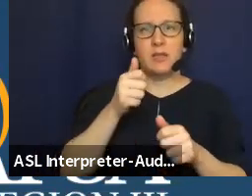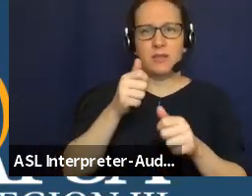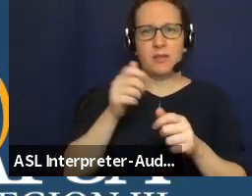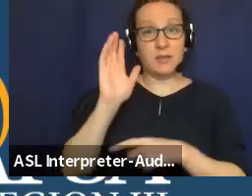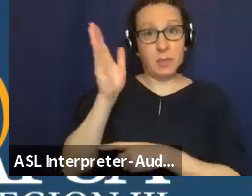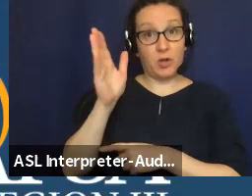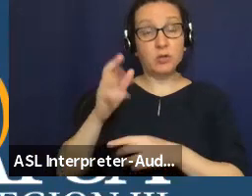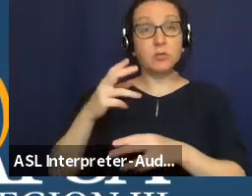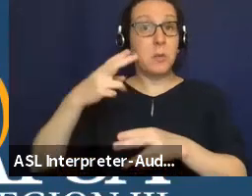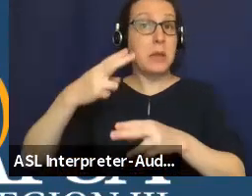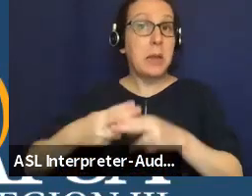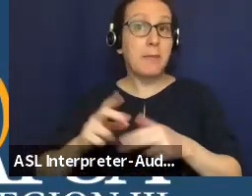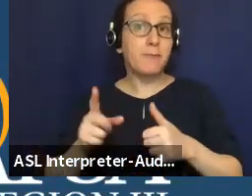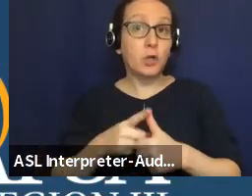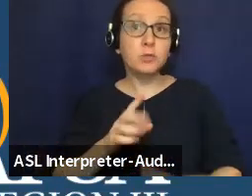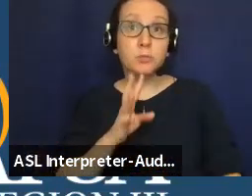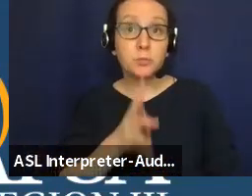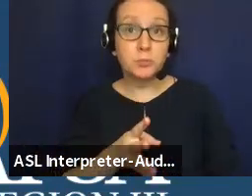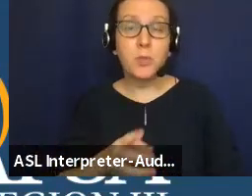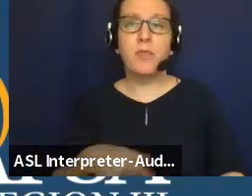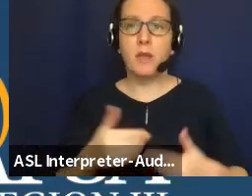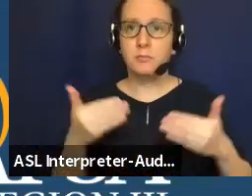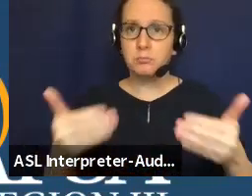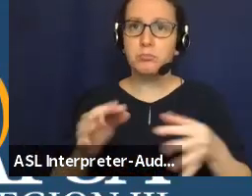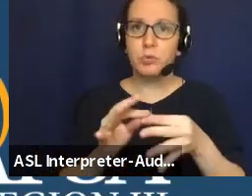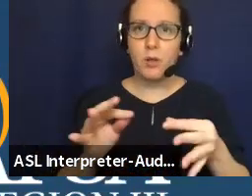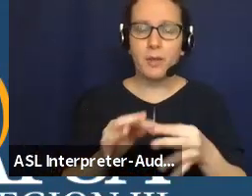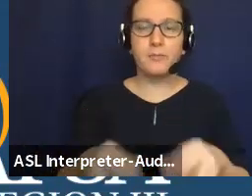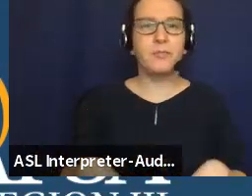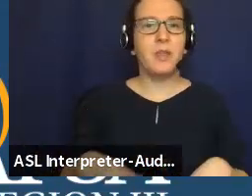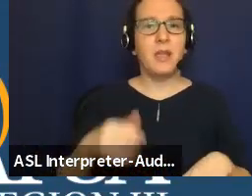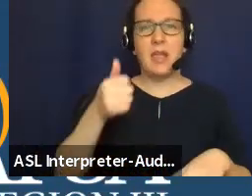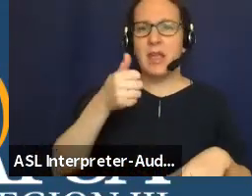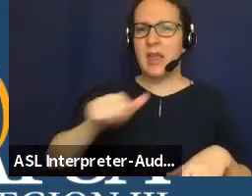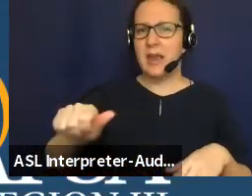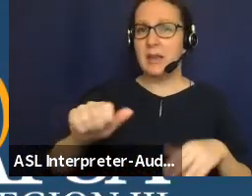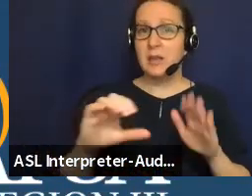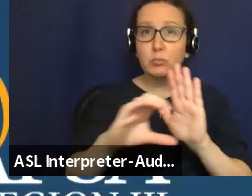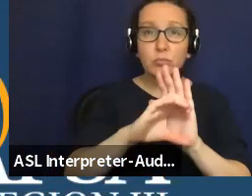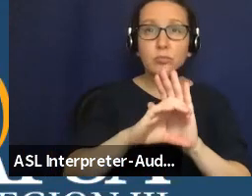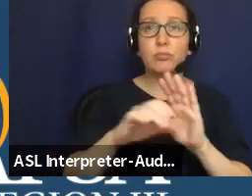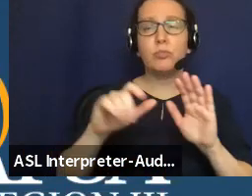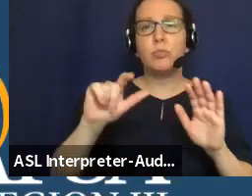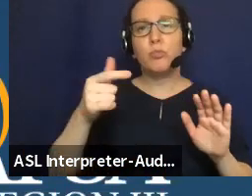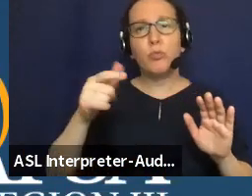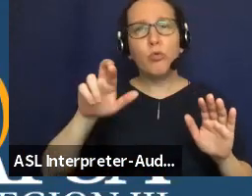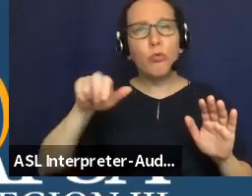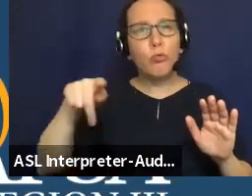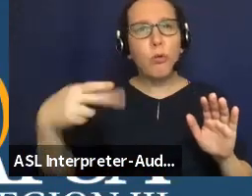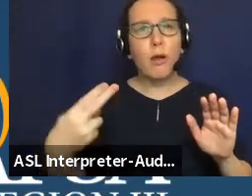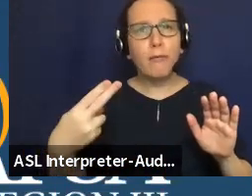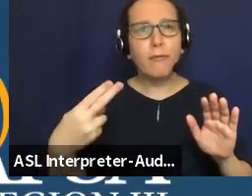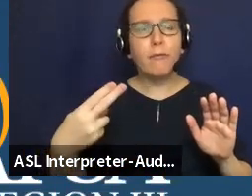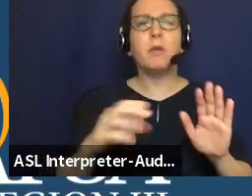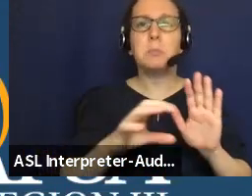with screen readers, and if there's any permanent images or graphics in the presentation, making sure you describe